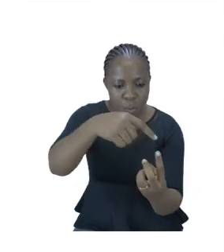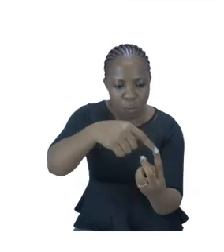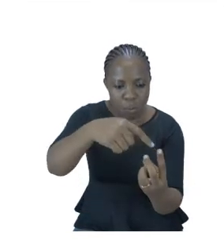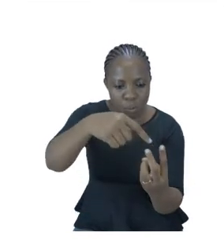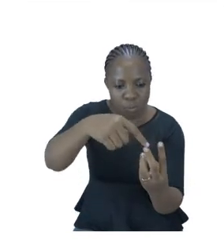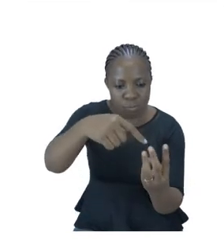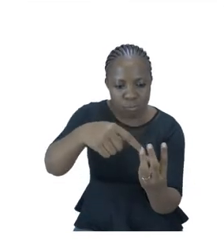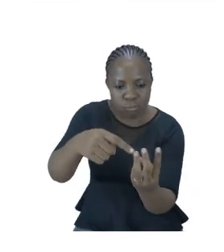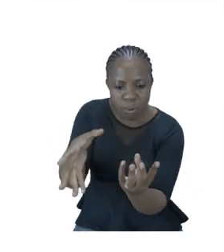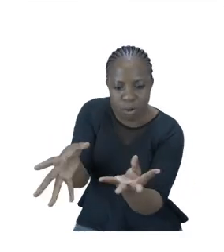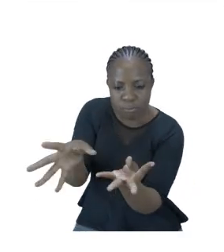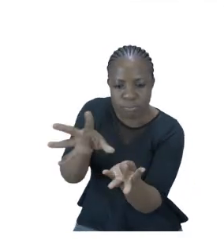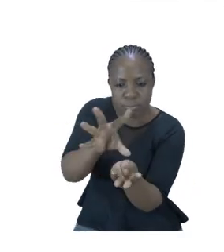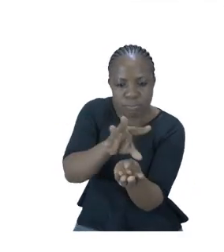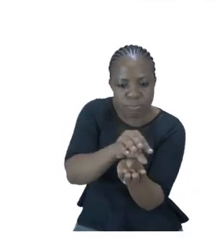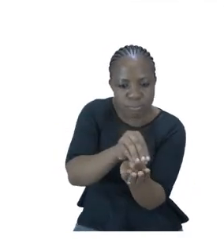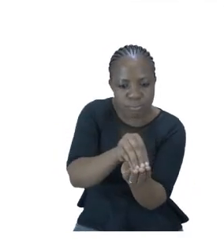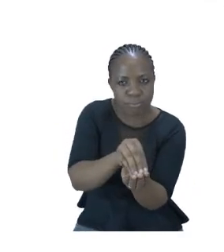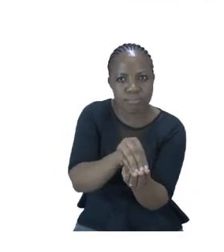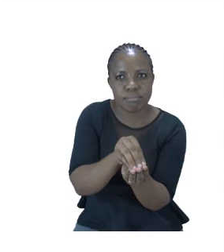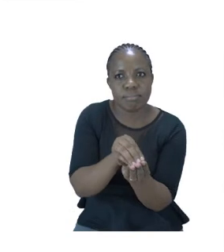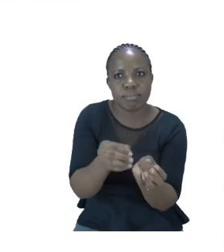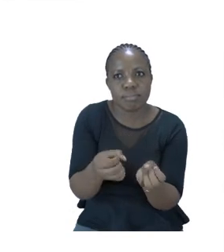many balls are there all together?